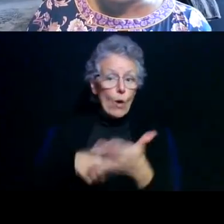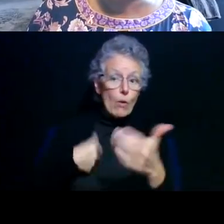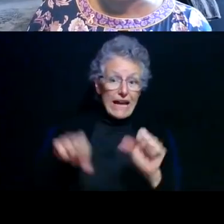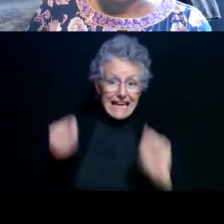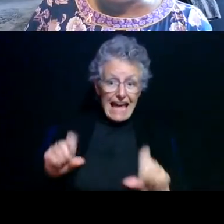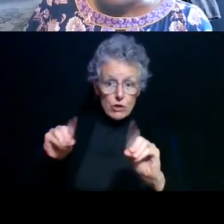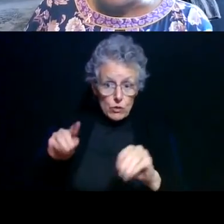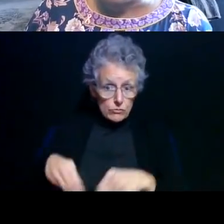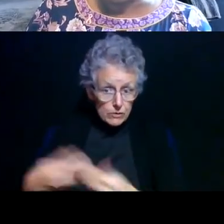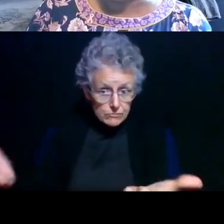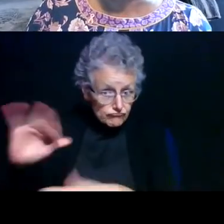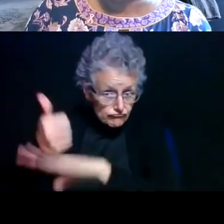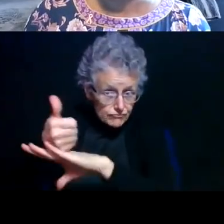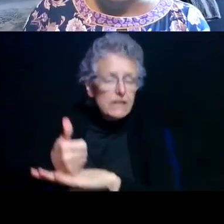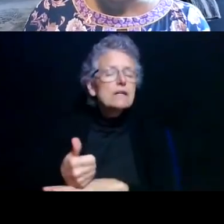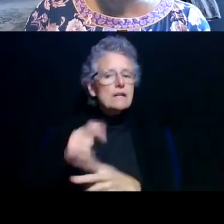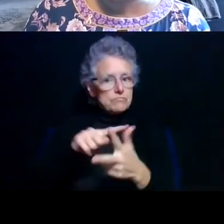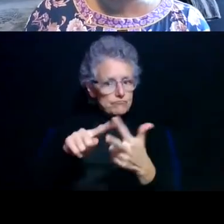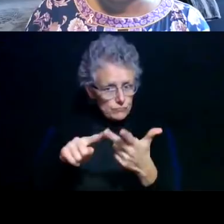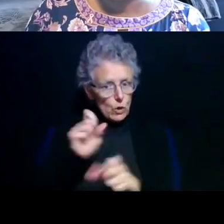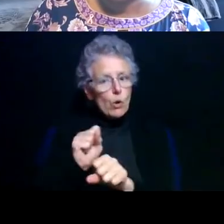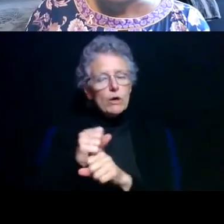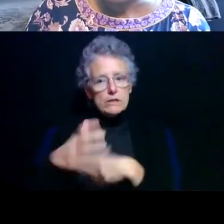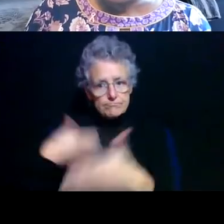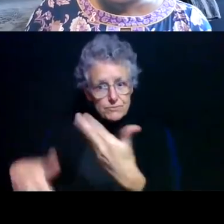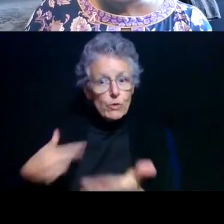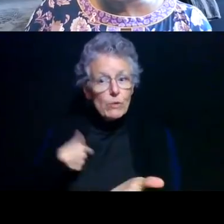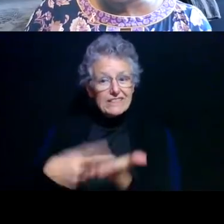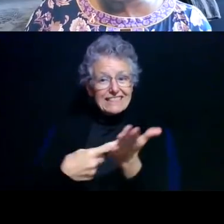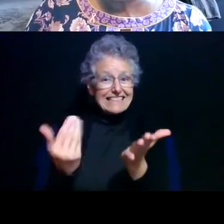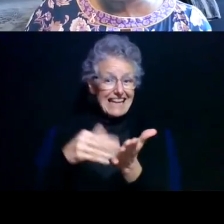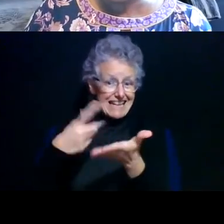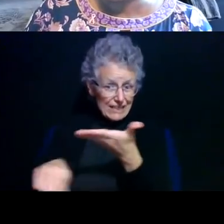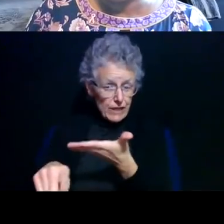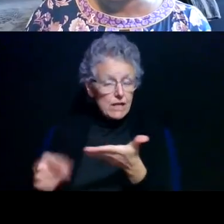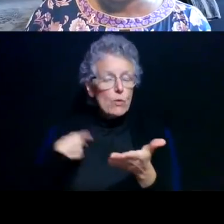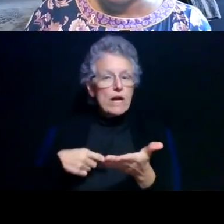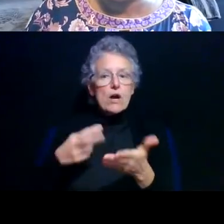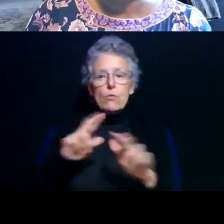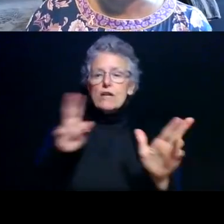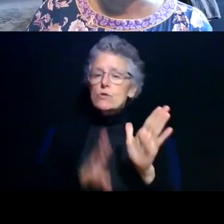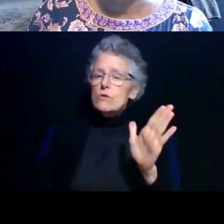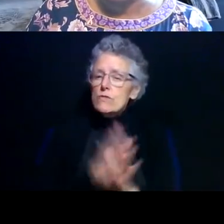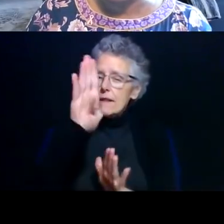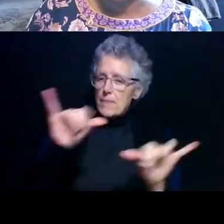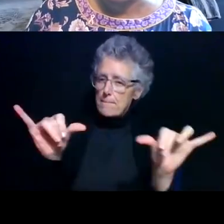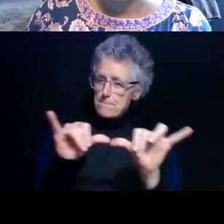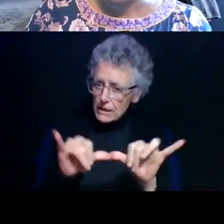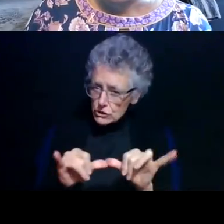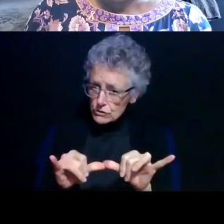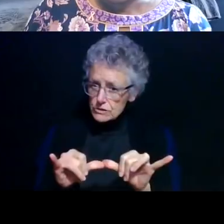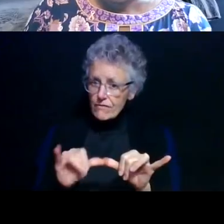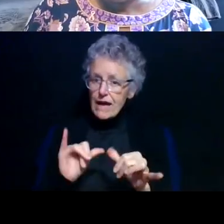is already going forth, and we'll be able to have another discussion next week, and to develop the measures of the impact of the work that we are